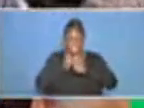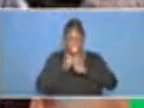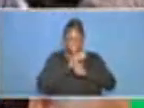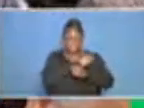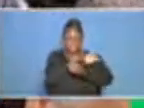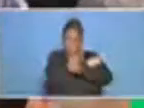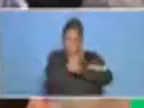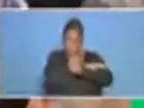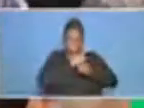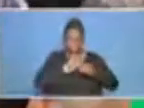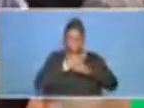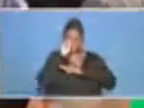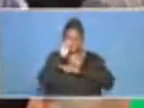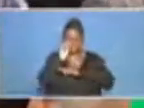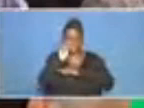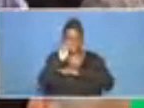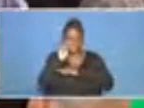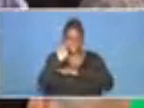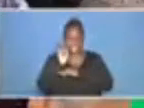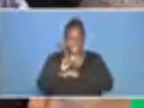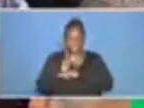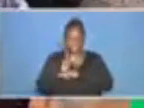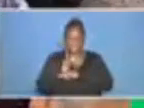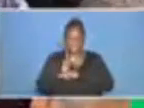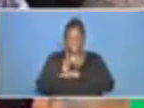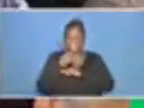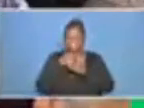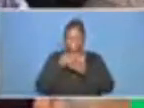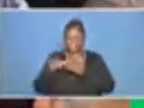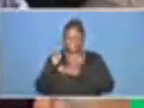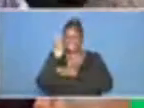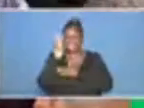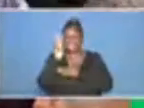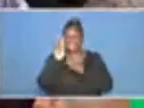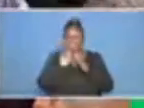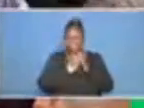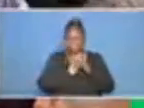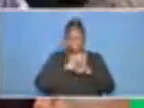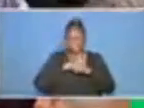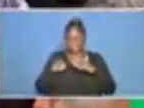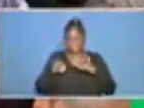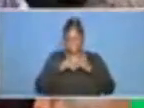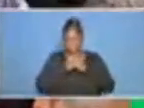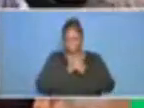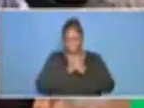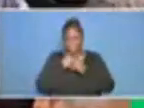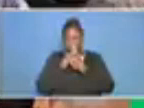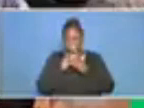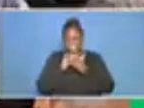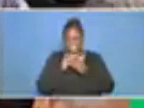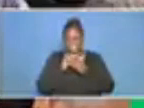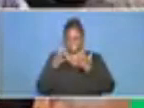North Andros is approximately $600,000. This amount is inclusive of